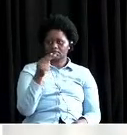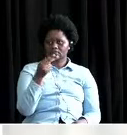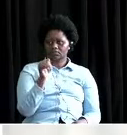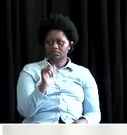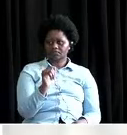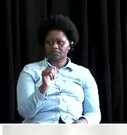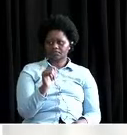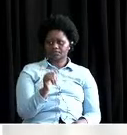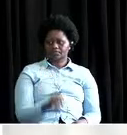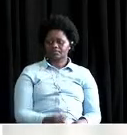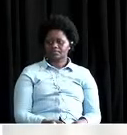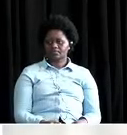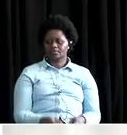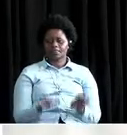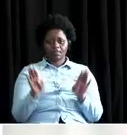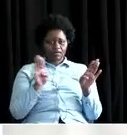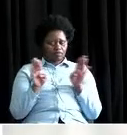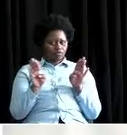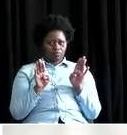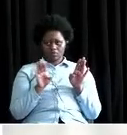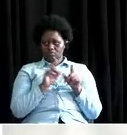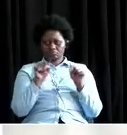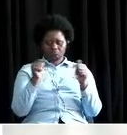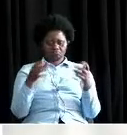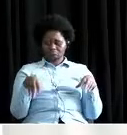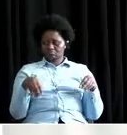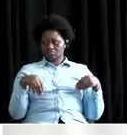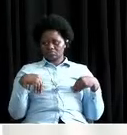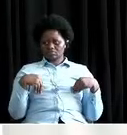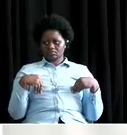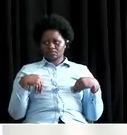Councillor Mnigati, your behavior is not acceptable.